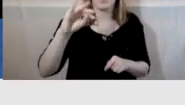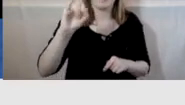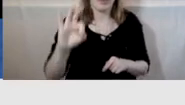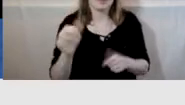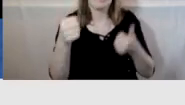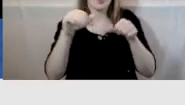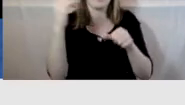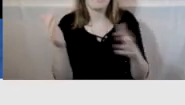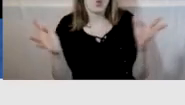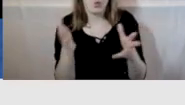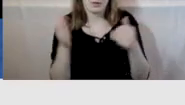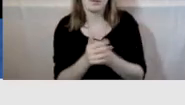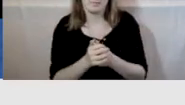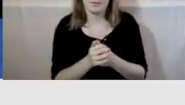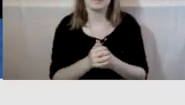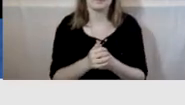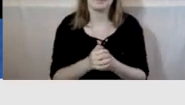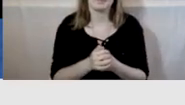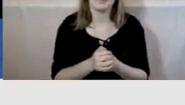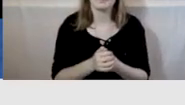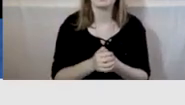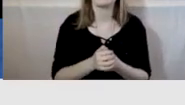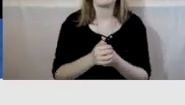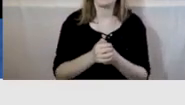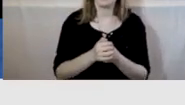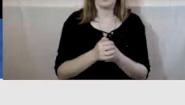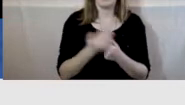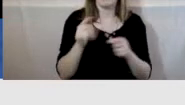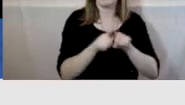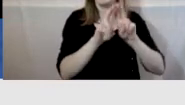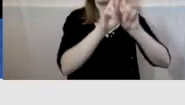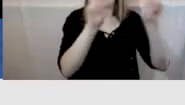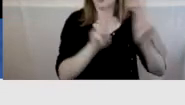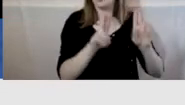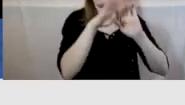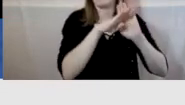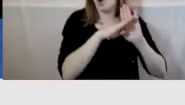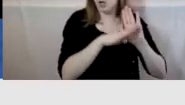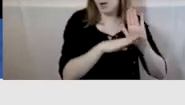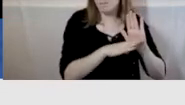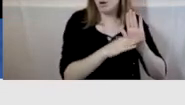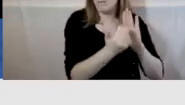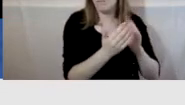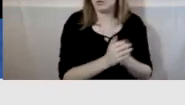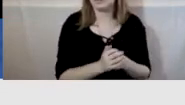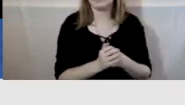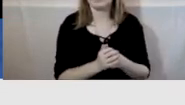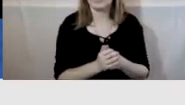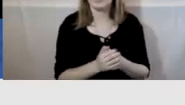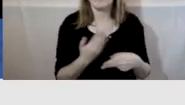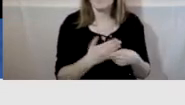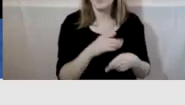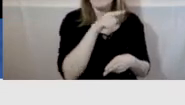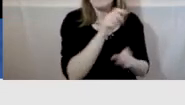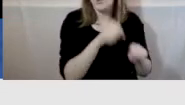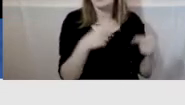it has, and that it was an international program which is suited not only for one specific country but for